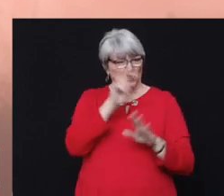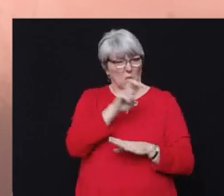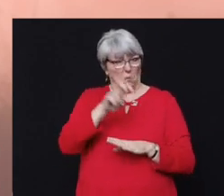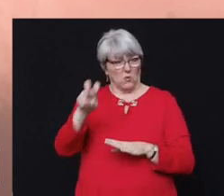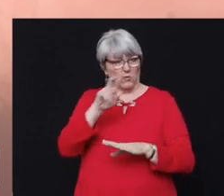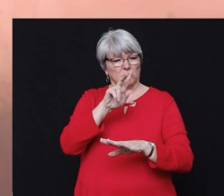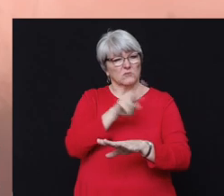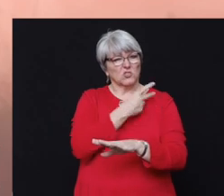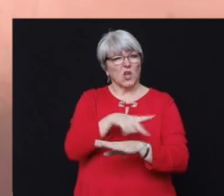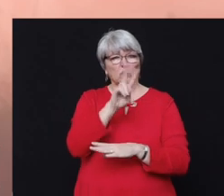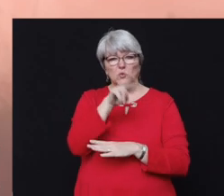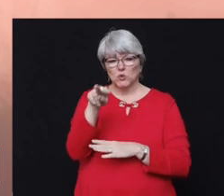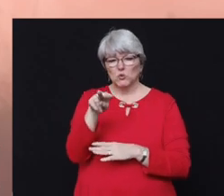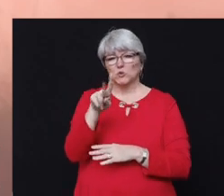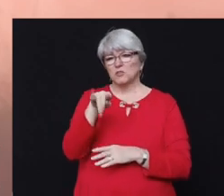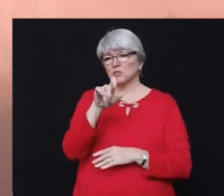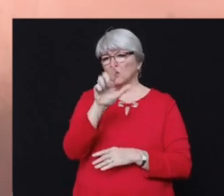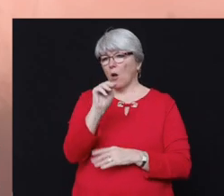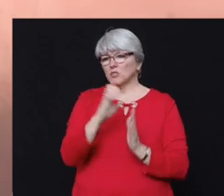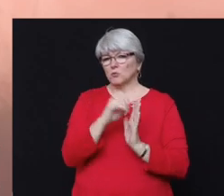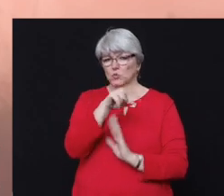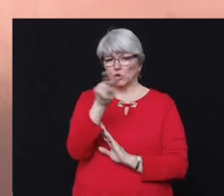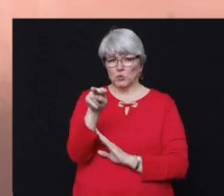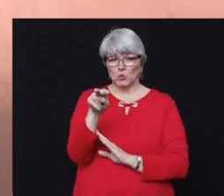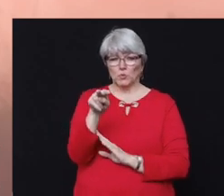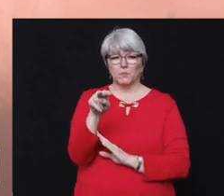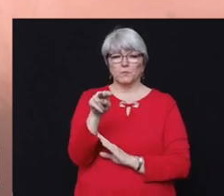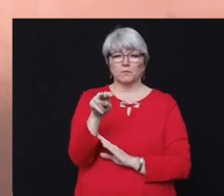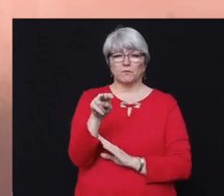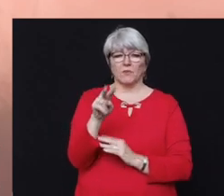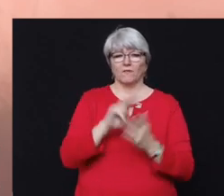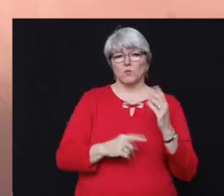through Psalms 22 during this communion talk. So starting in Psalms